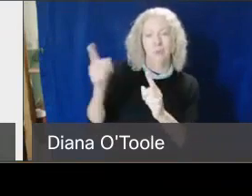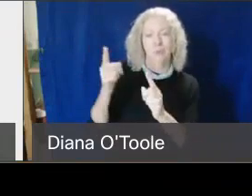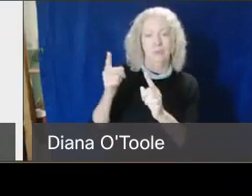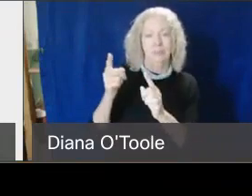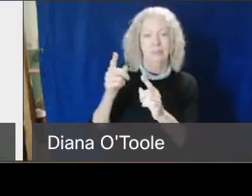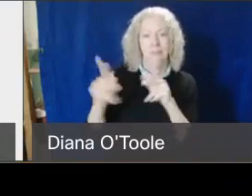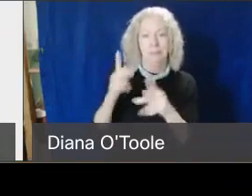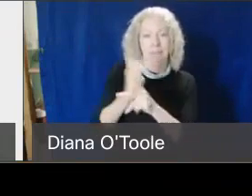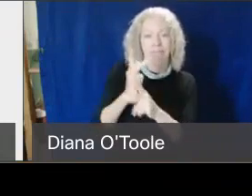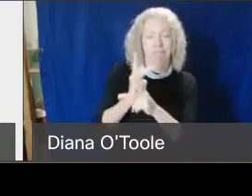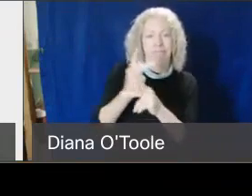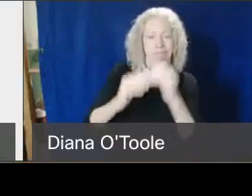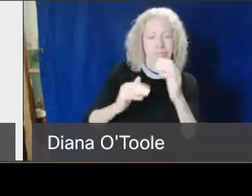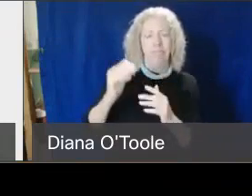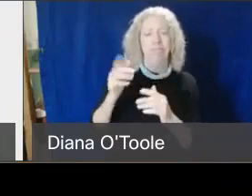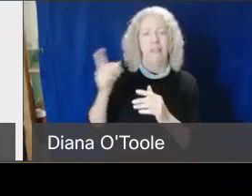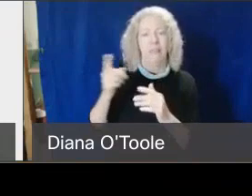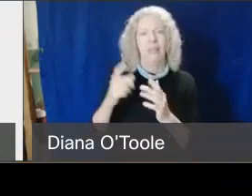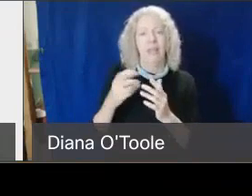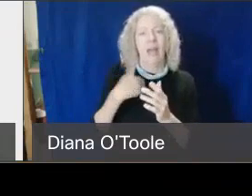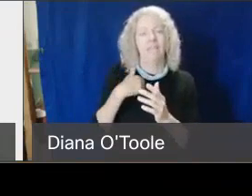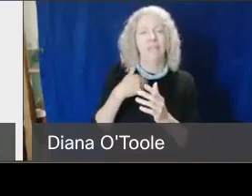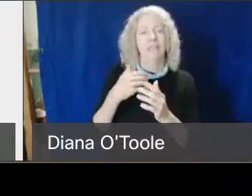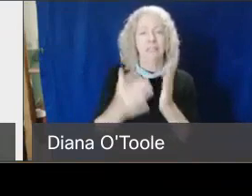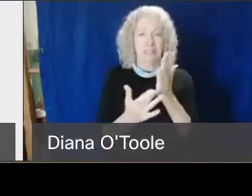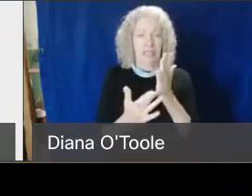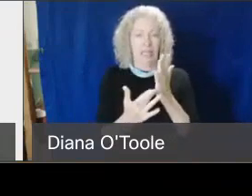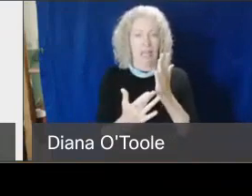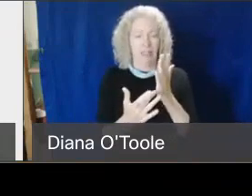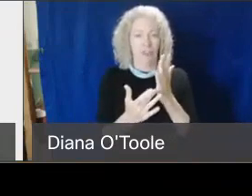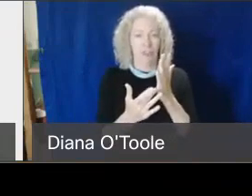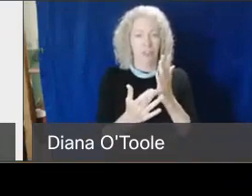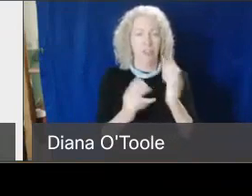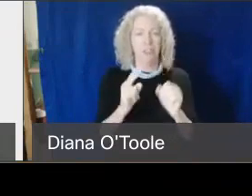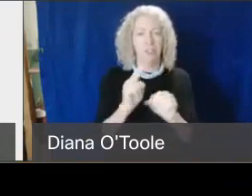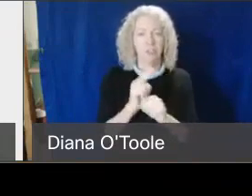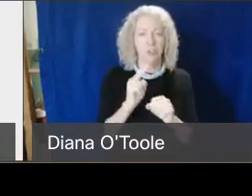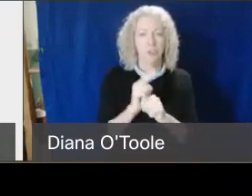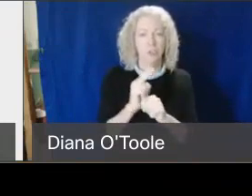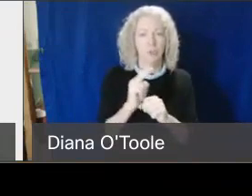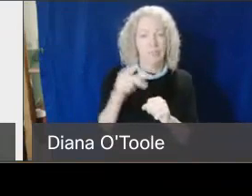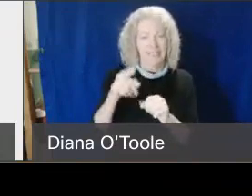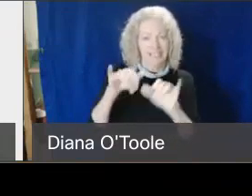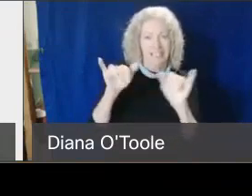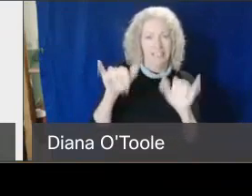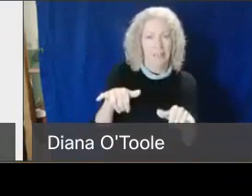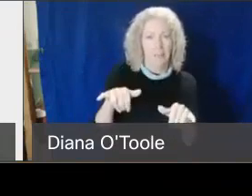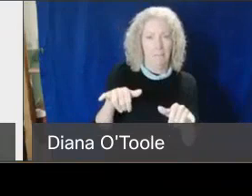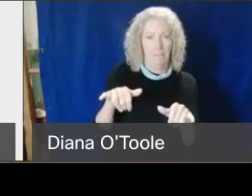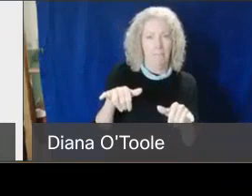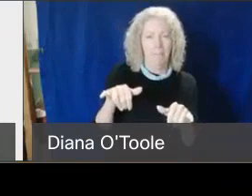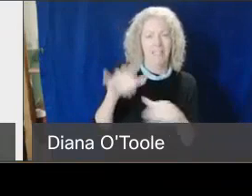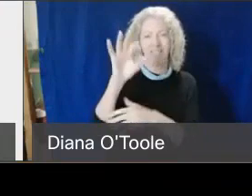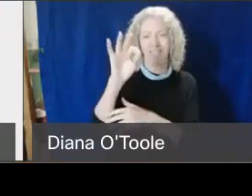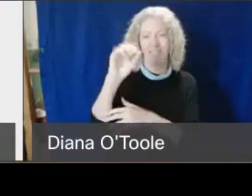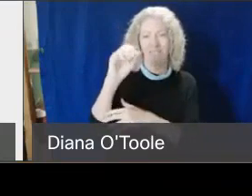They've acquired technology that allows them to use this fogger system to go in and